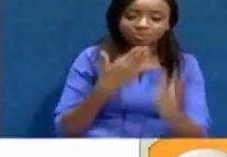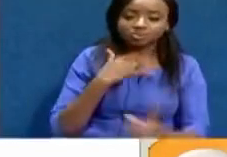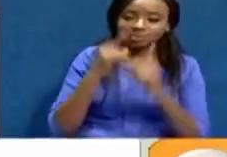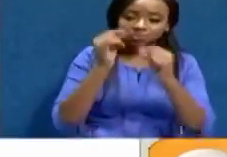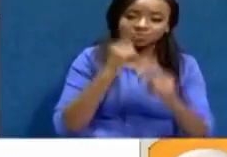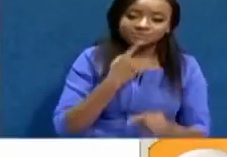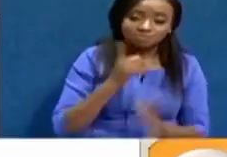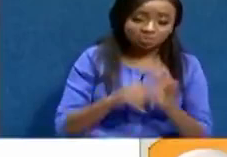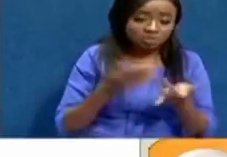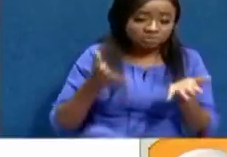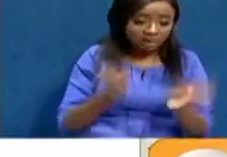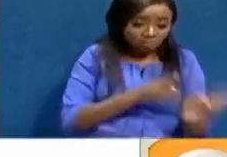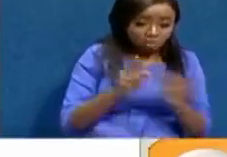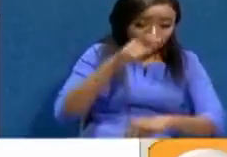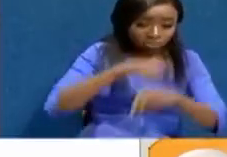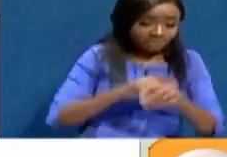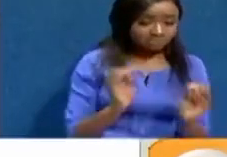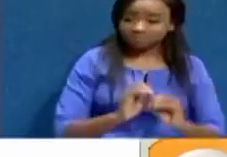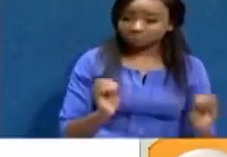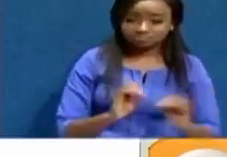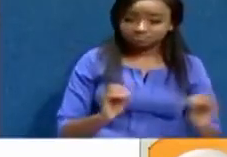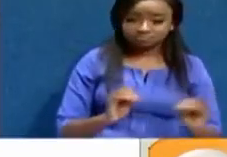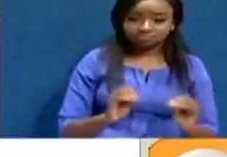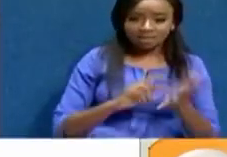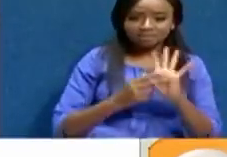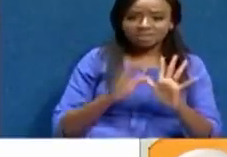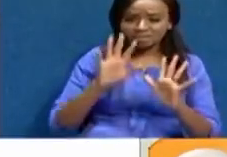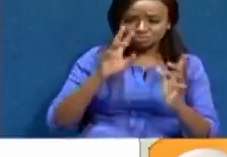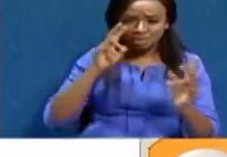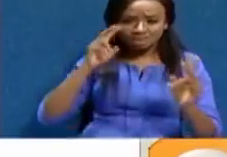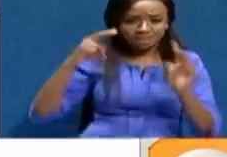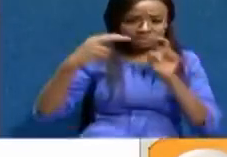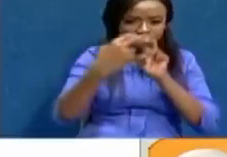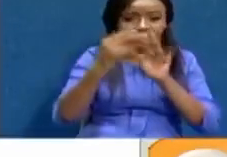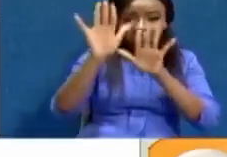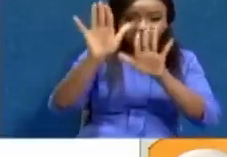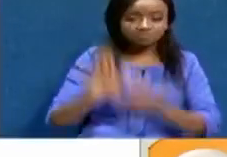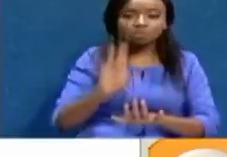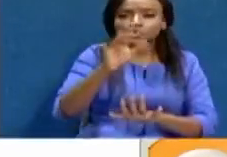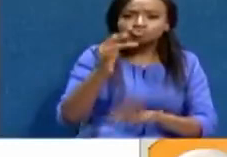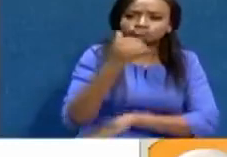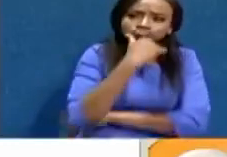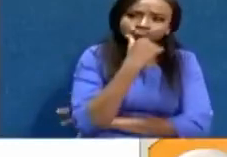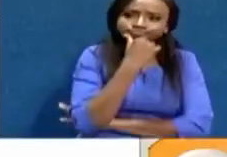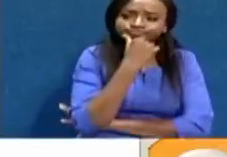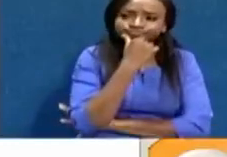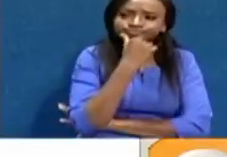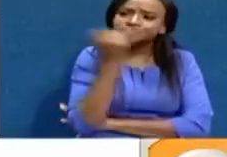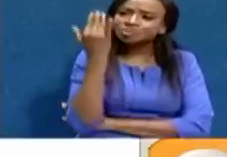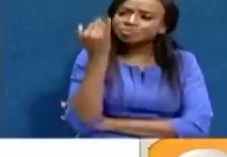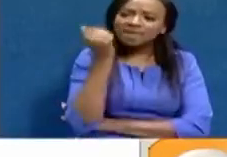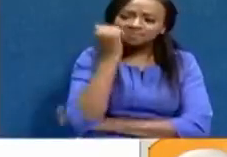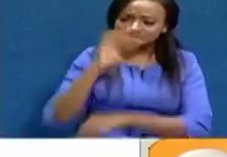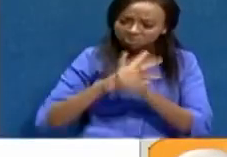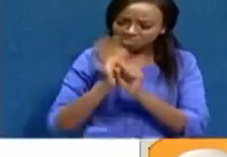are extraordinary times and a sense of perspective is important. Have we asked ourselves, for instance, why